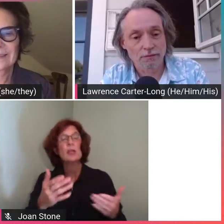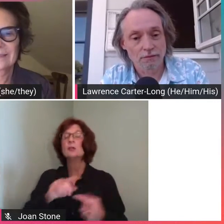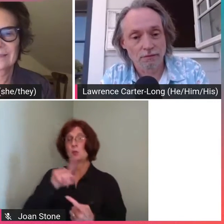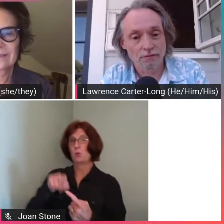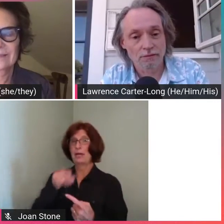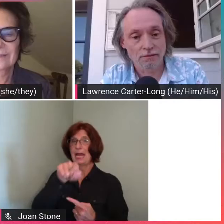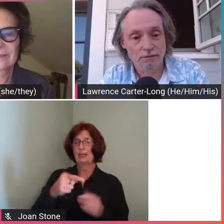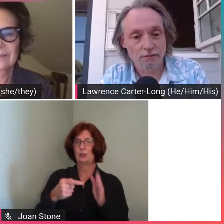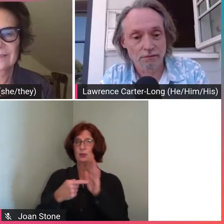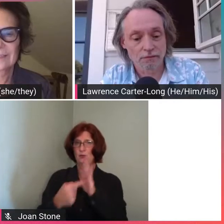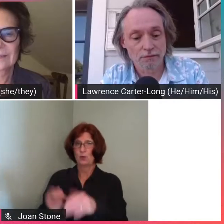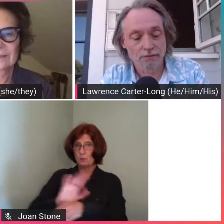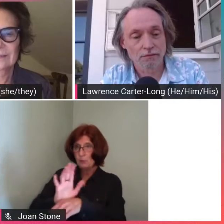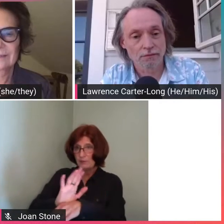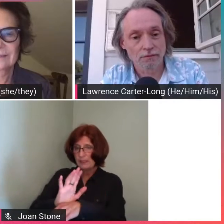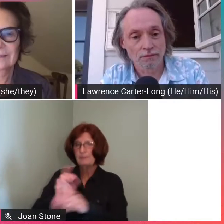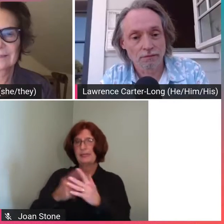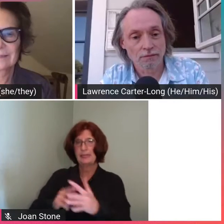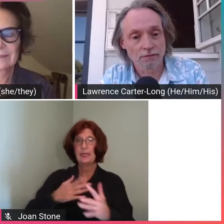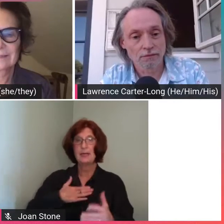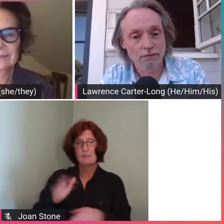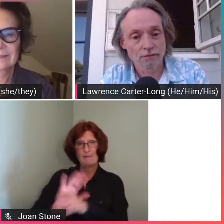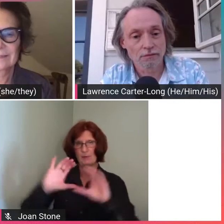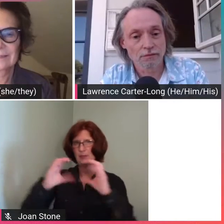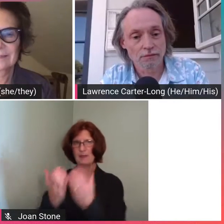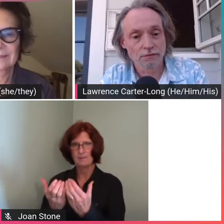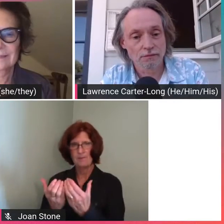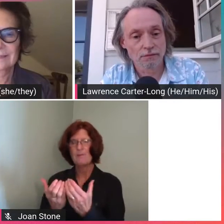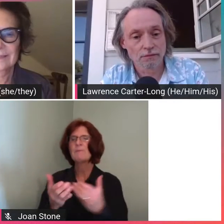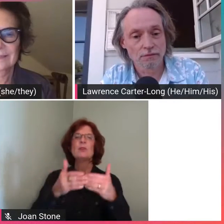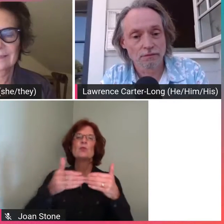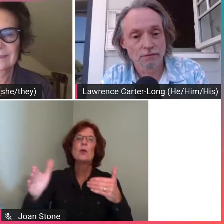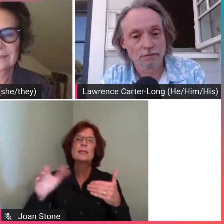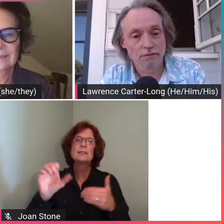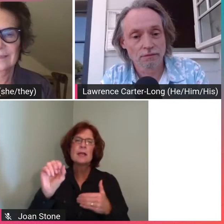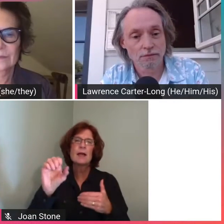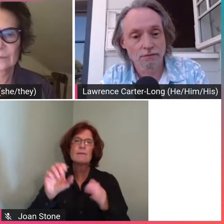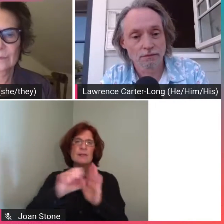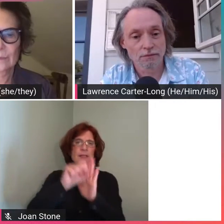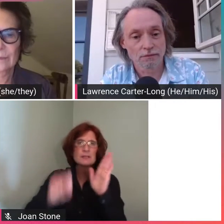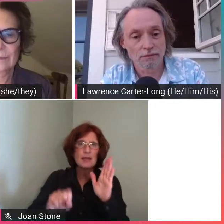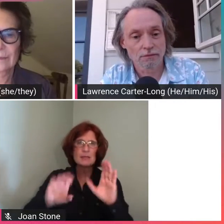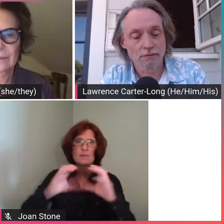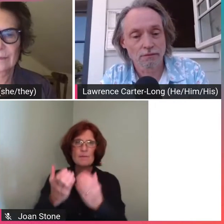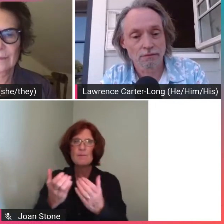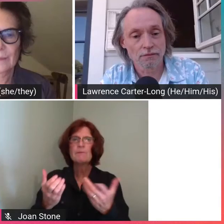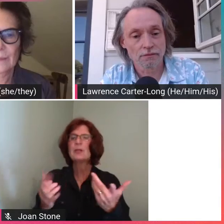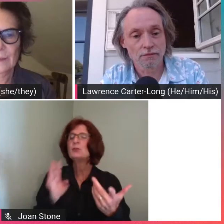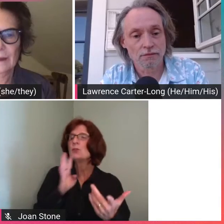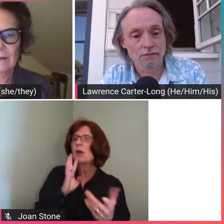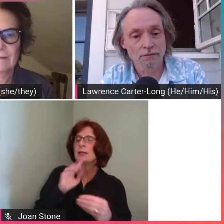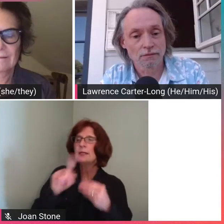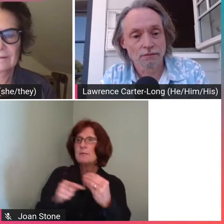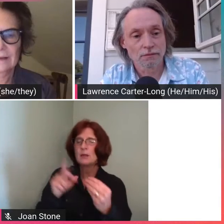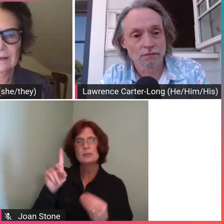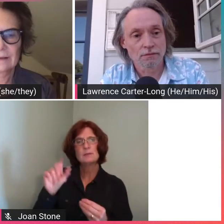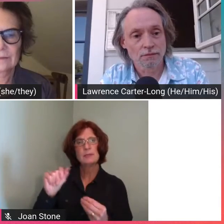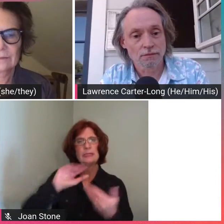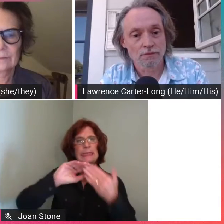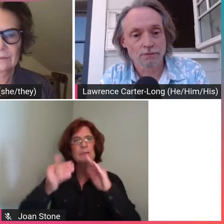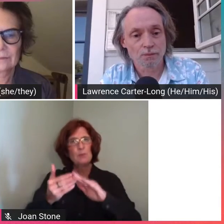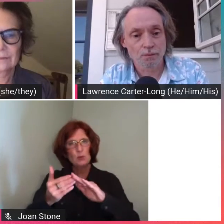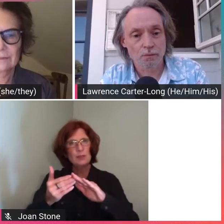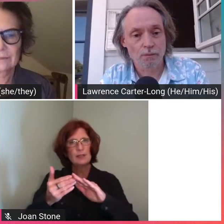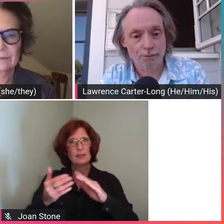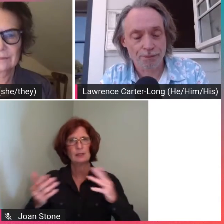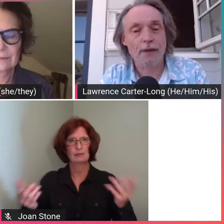Freaks at the beginning of my film class, I spend almost the rest of the semester talking about work coming from the disability community. And that is